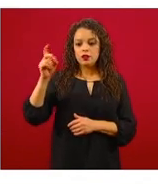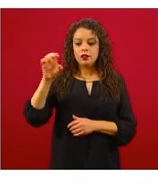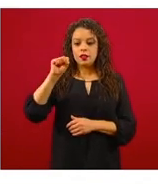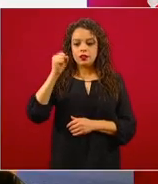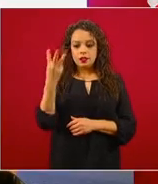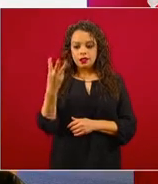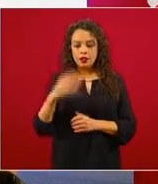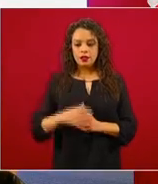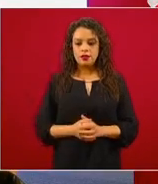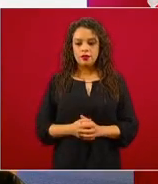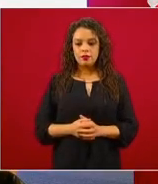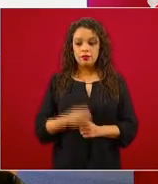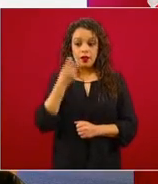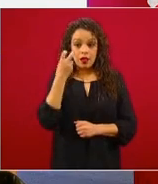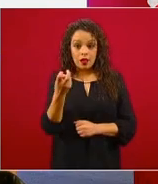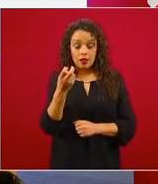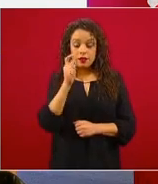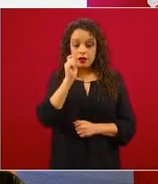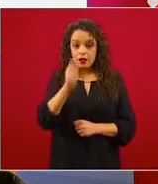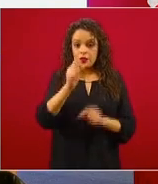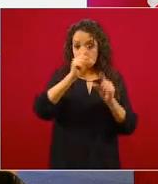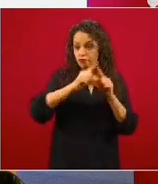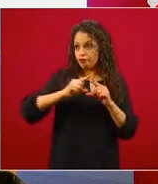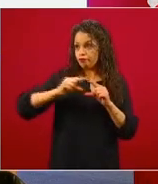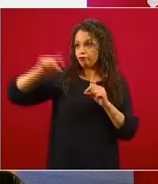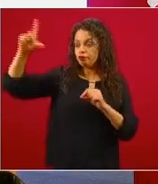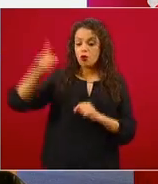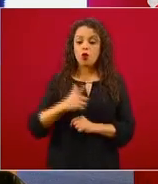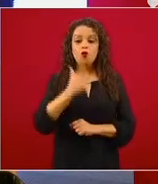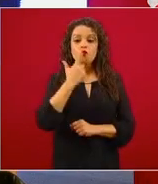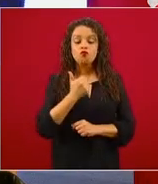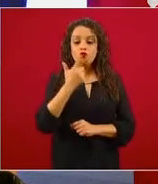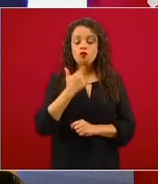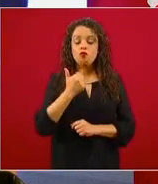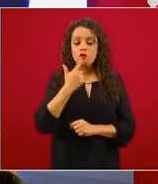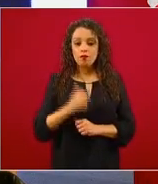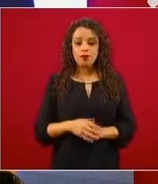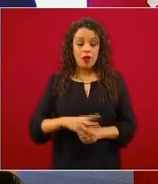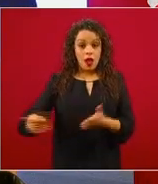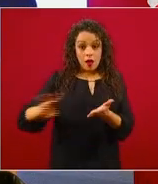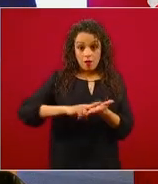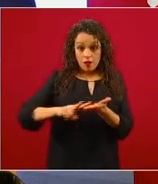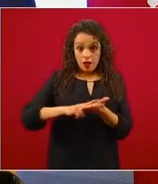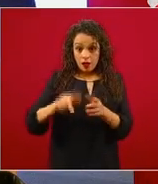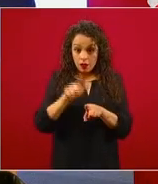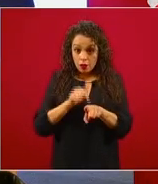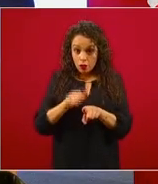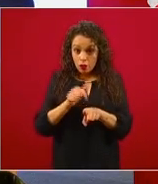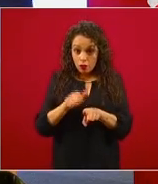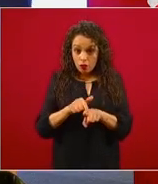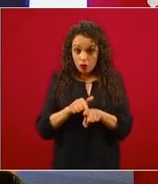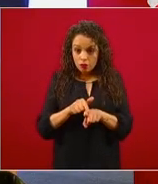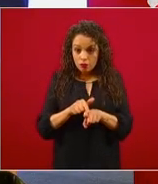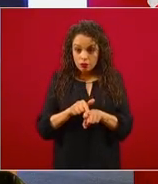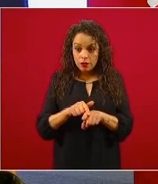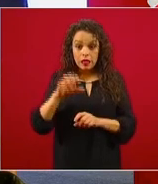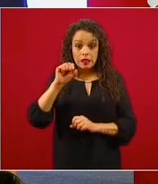We would have had in this 60, according to the first prediction, in